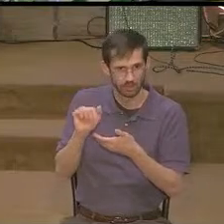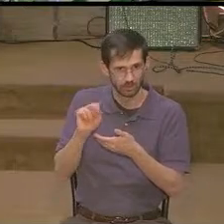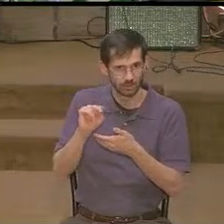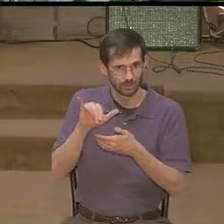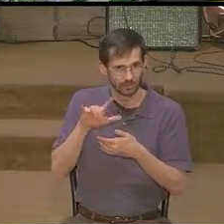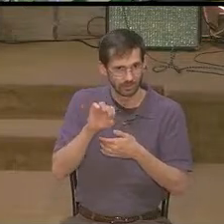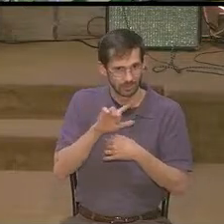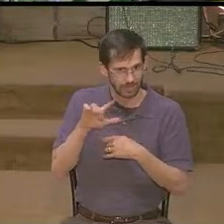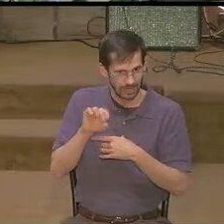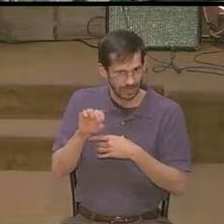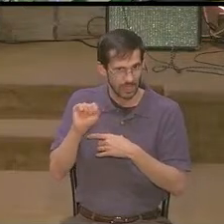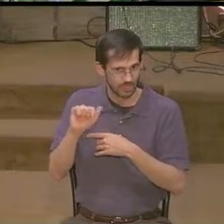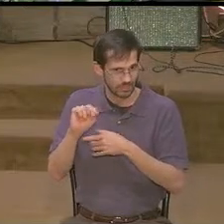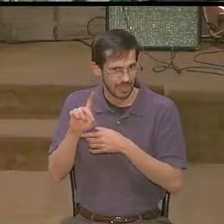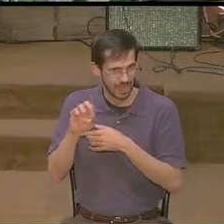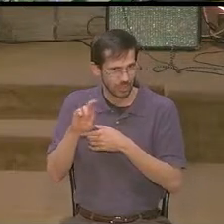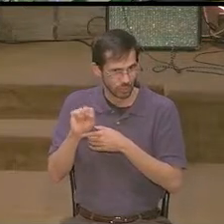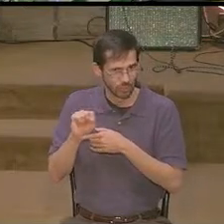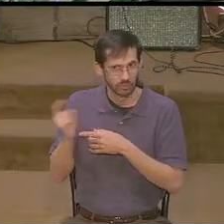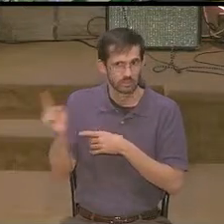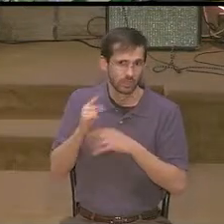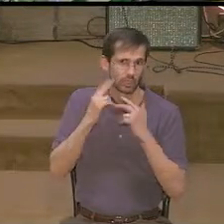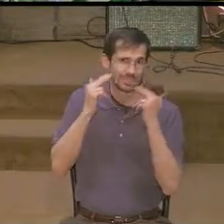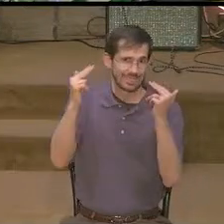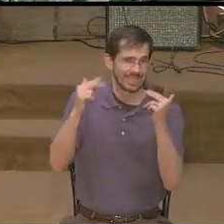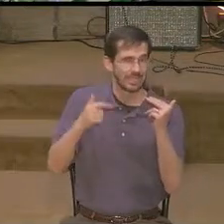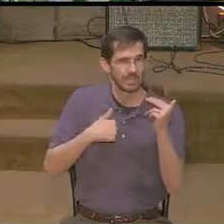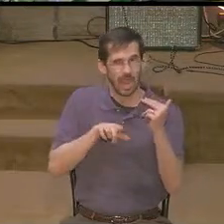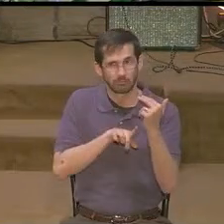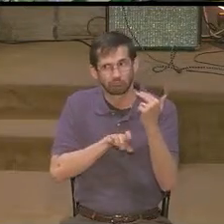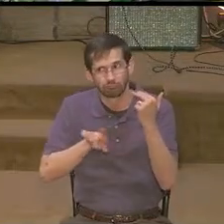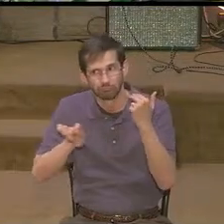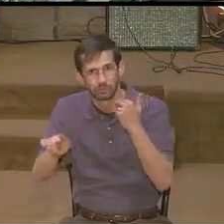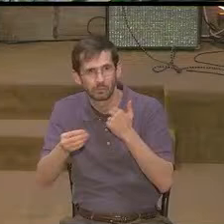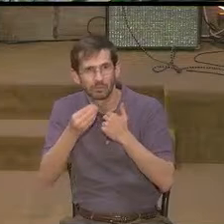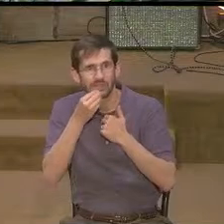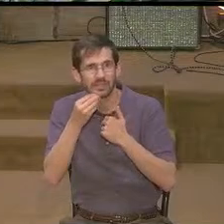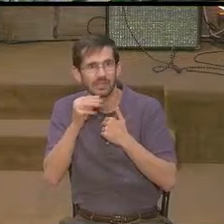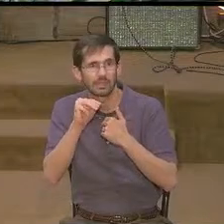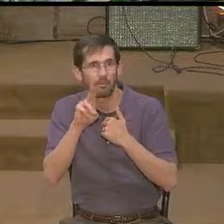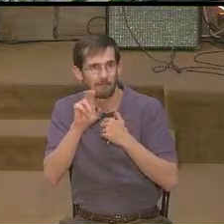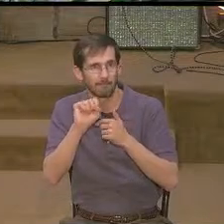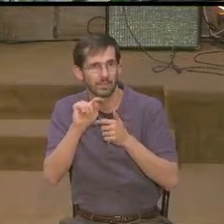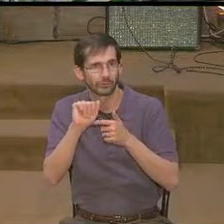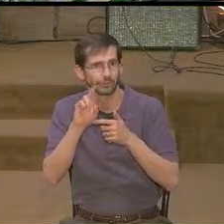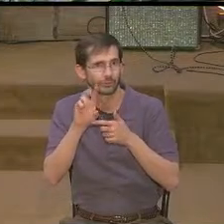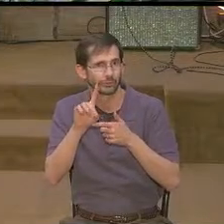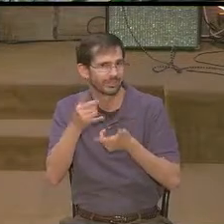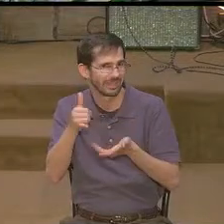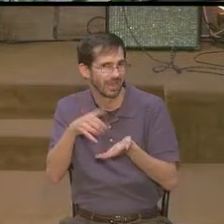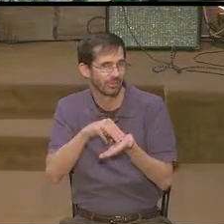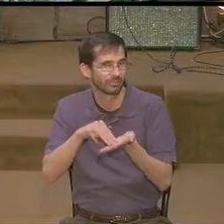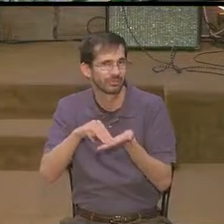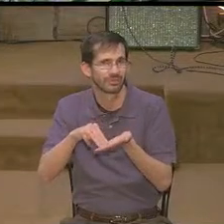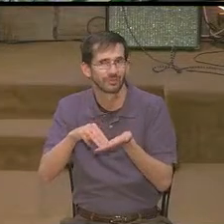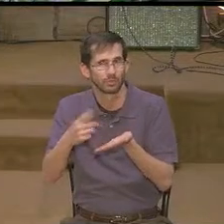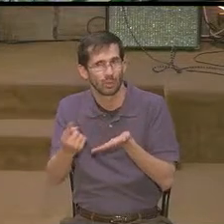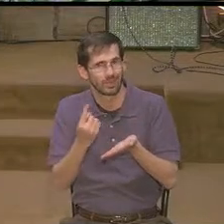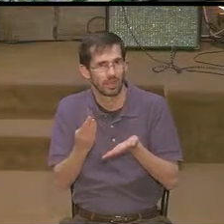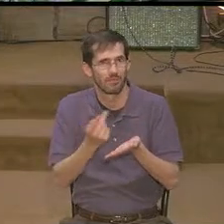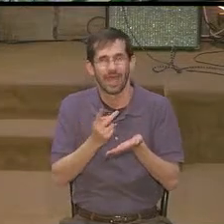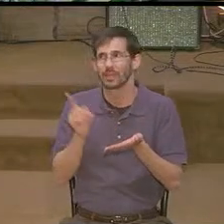going to go eat mustard. So I go eat mustard. I come back out, and she's singing her song.